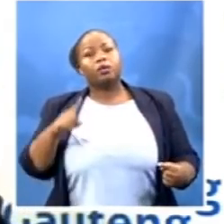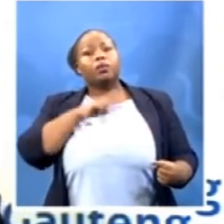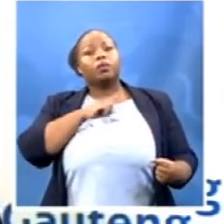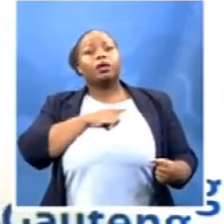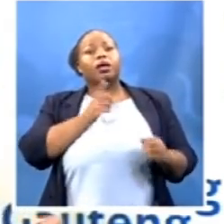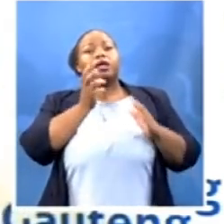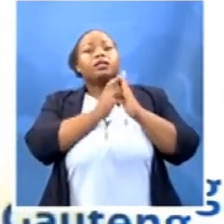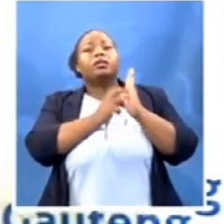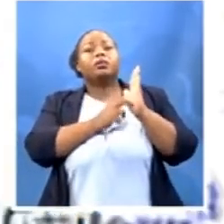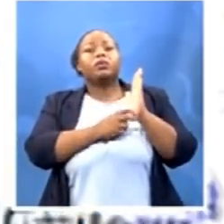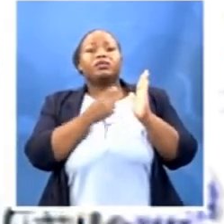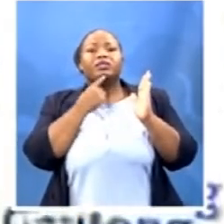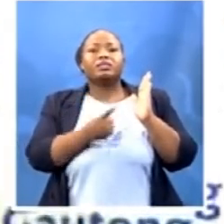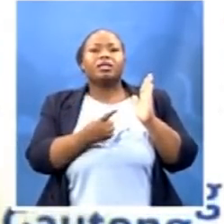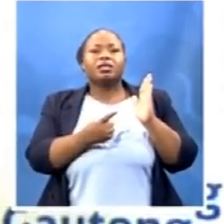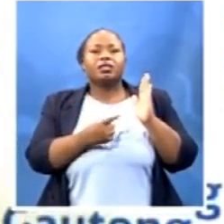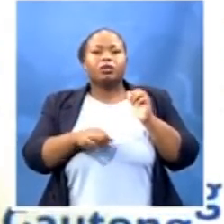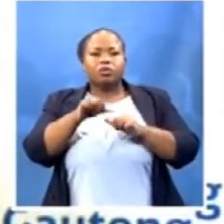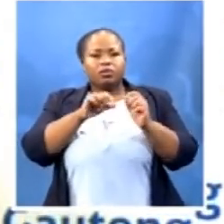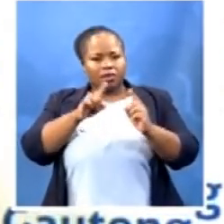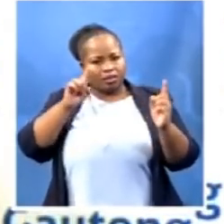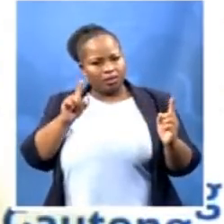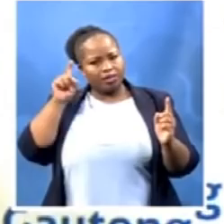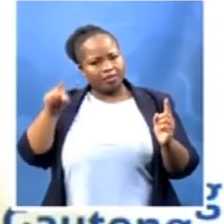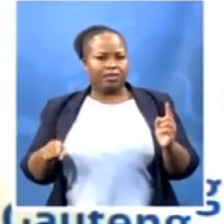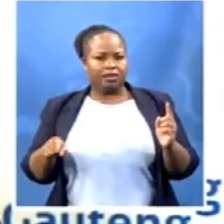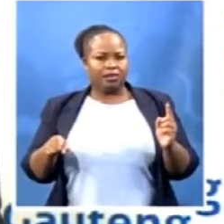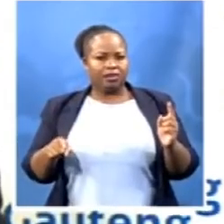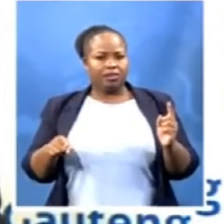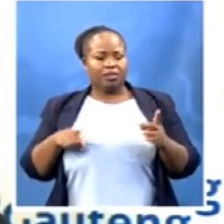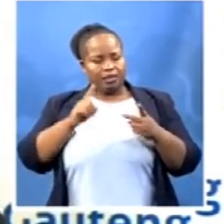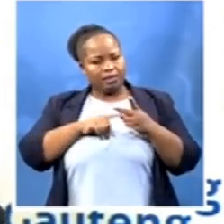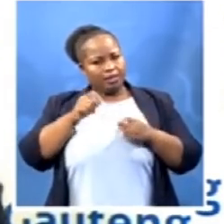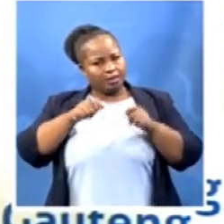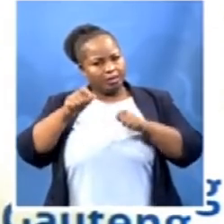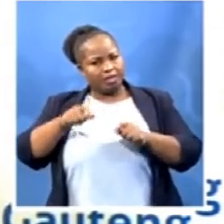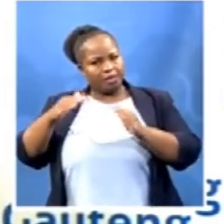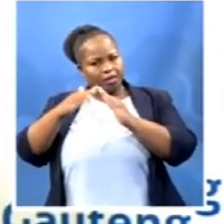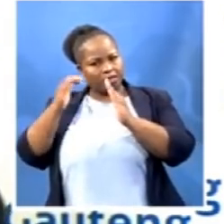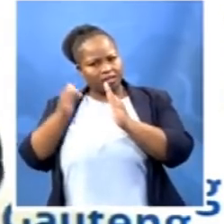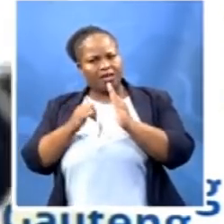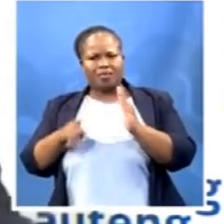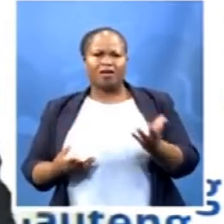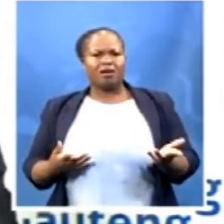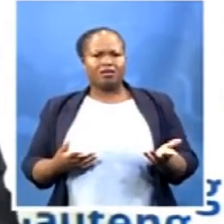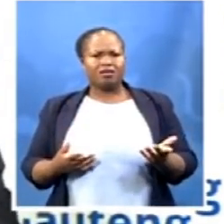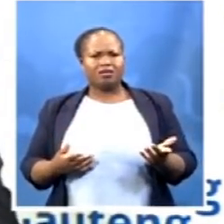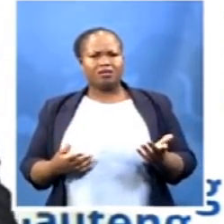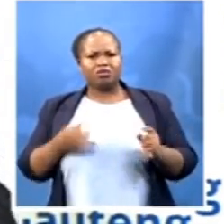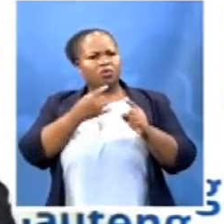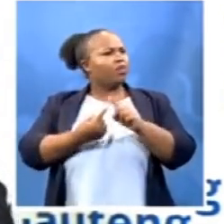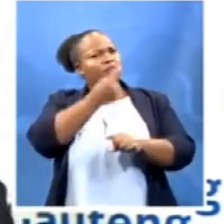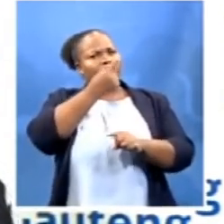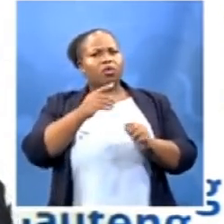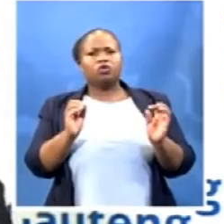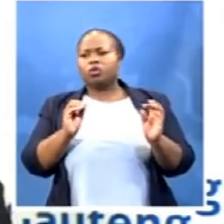social distance, saying people must stay in the houses. So it will be contradiction to remove people and then you say they must stay indoors.